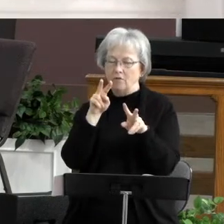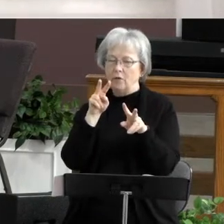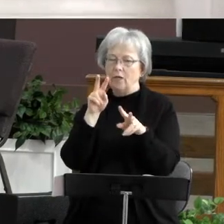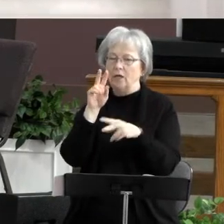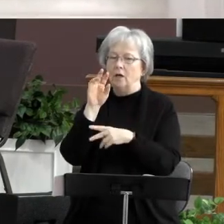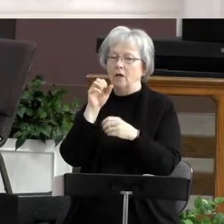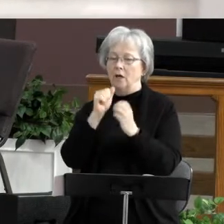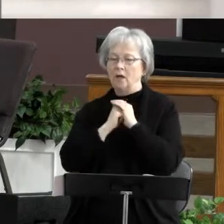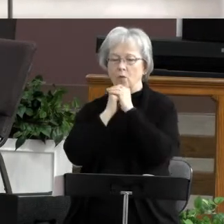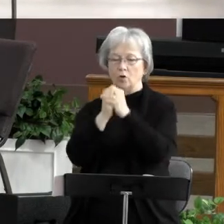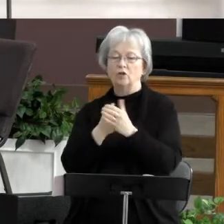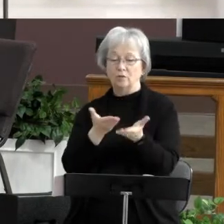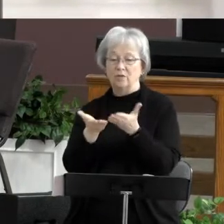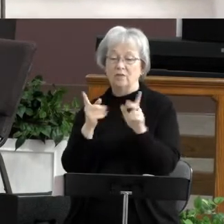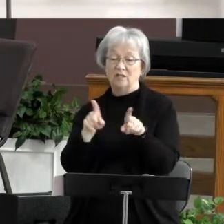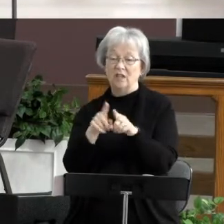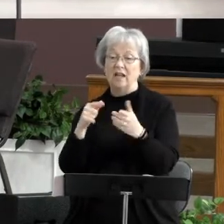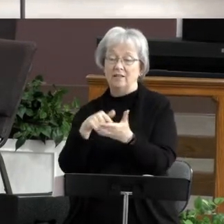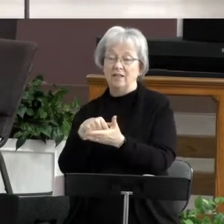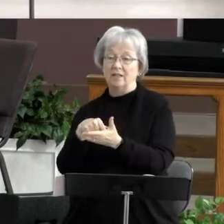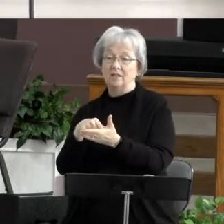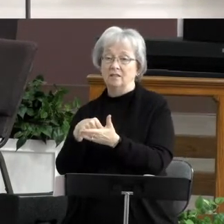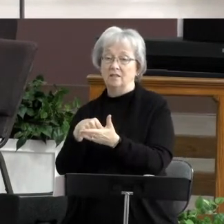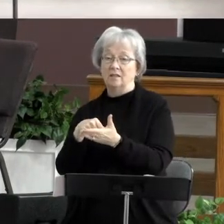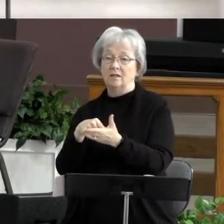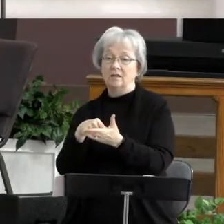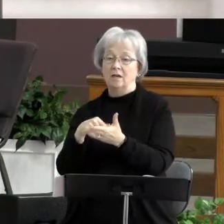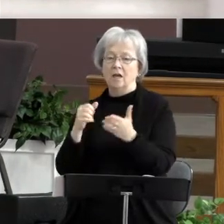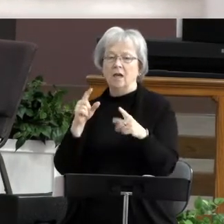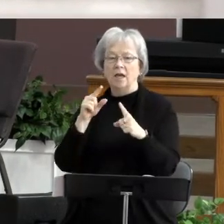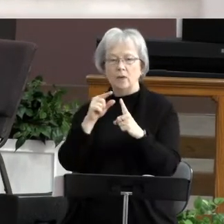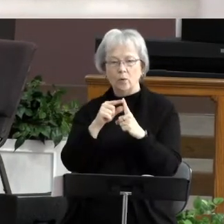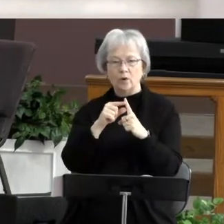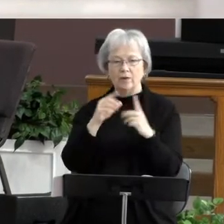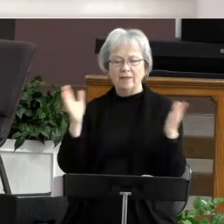A word that is an encouragement to them.